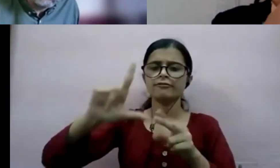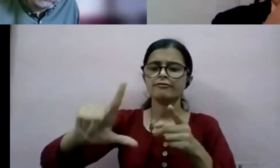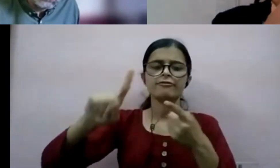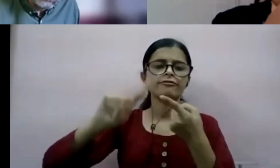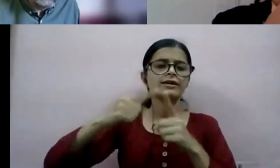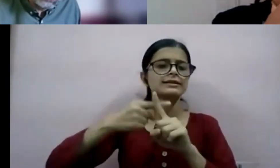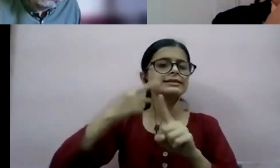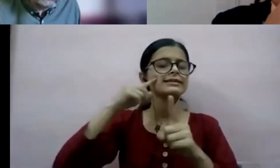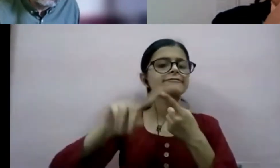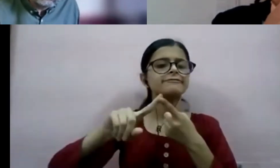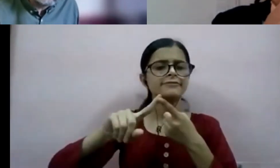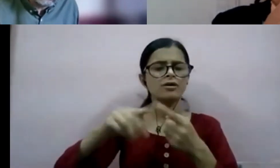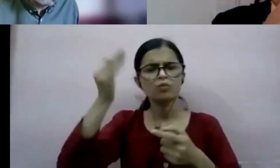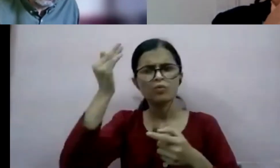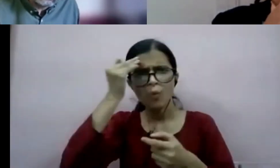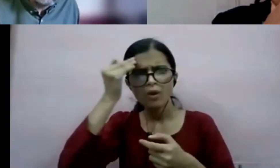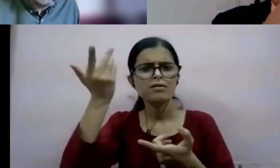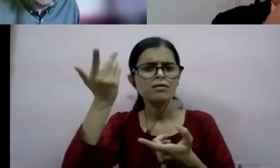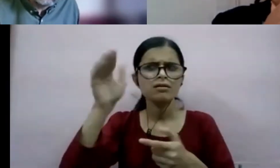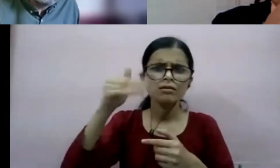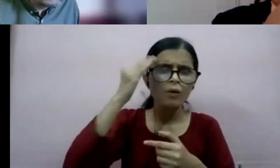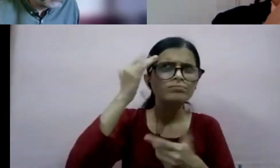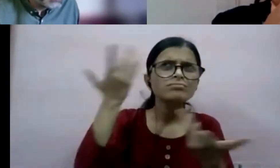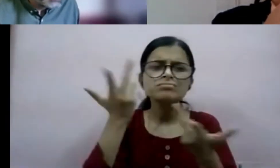from, and we have to acknowledge our